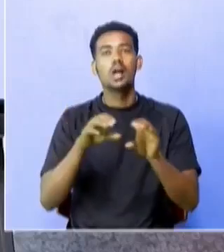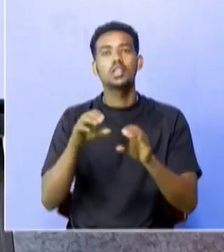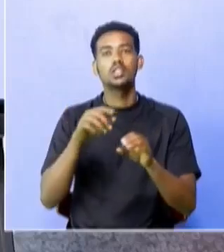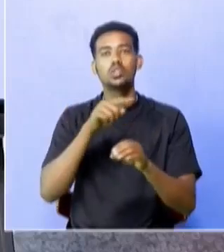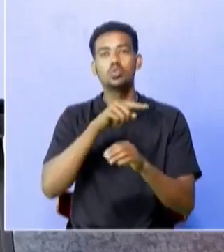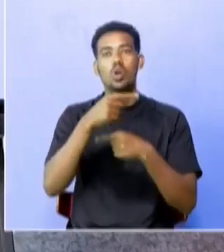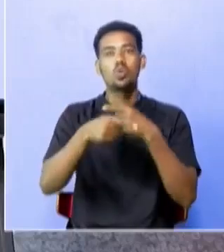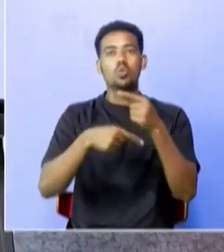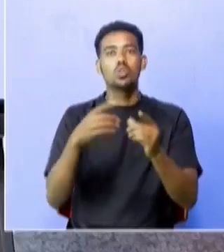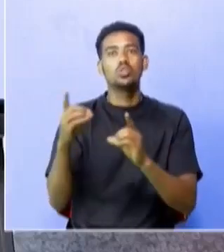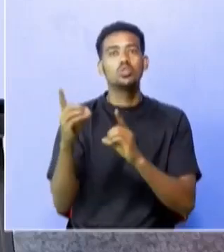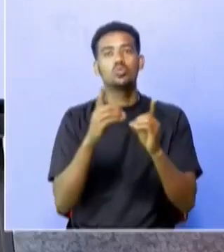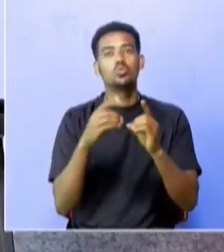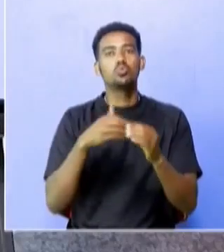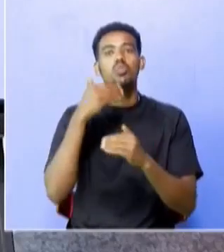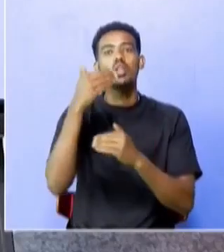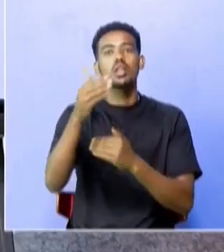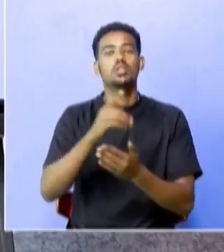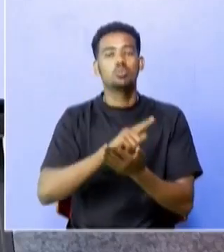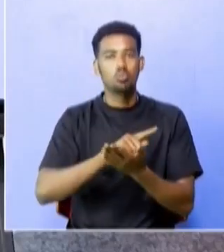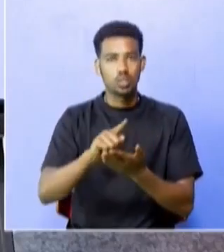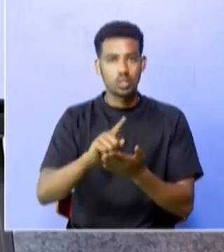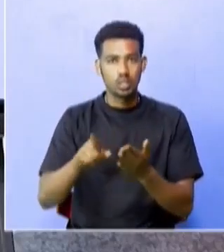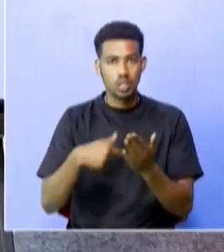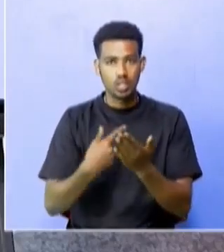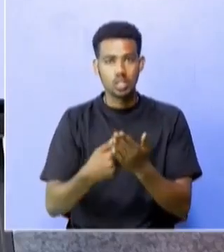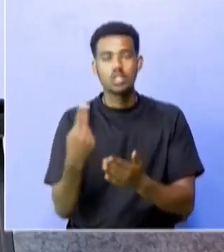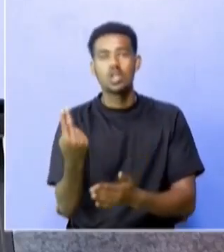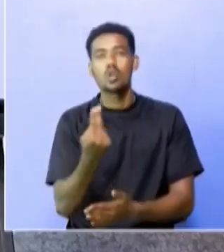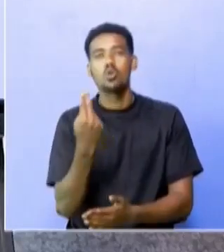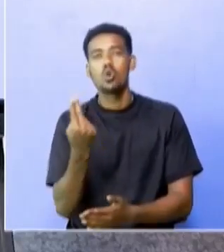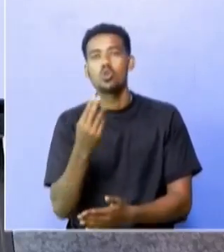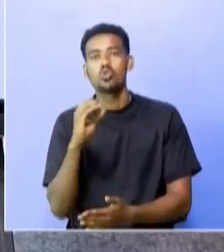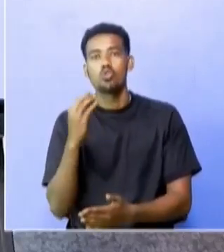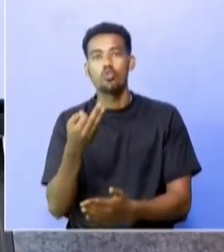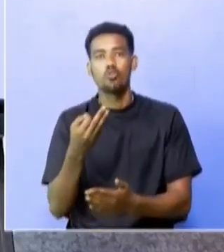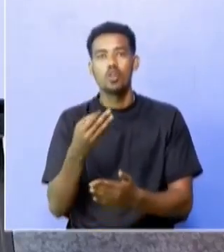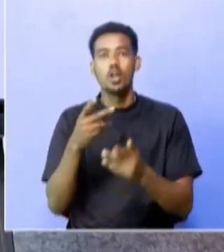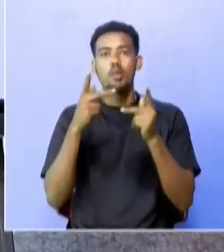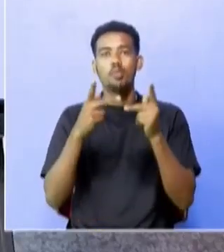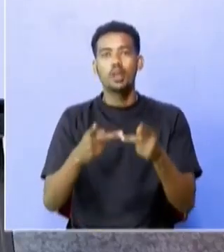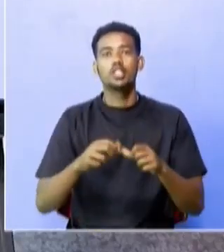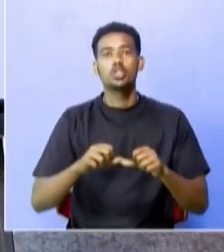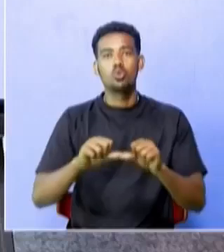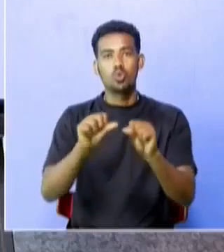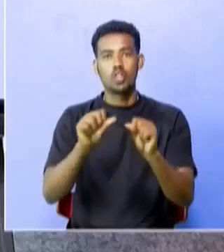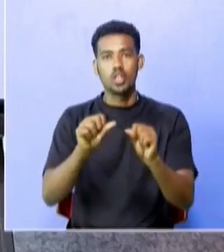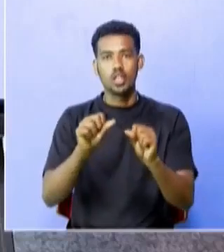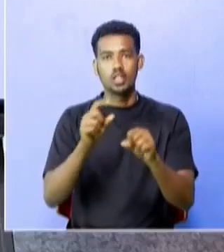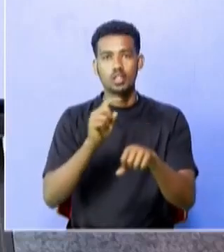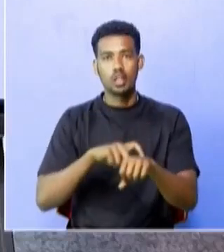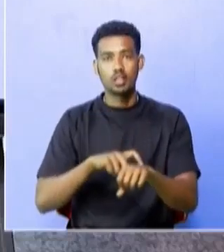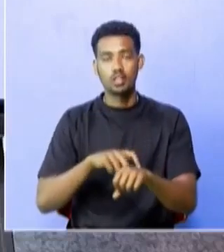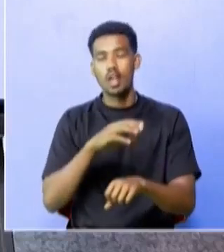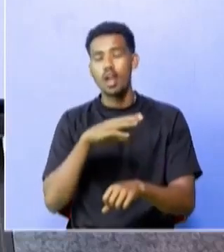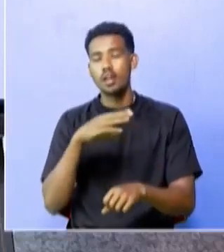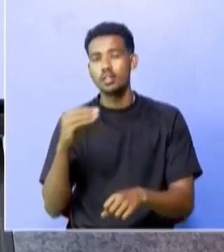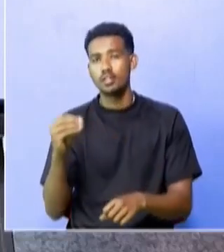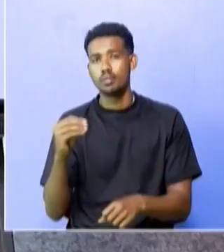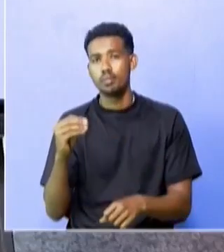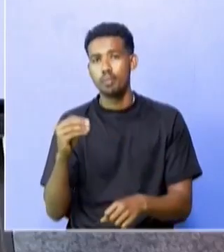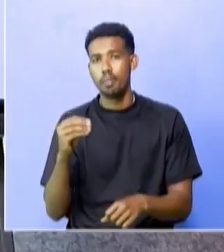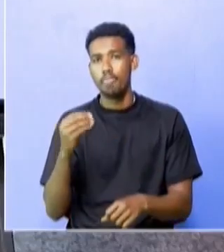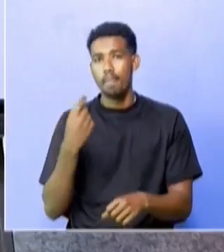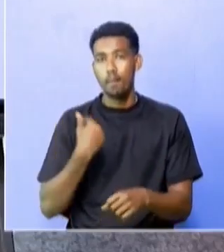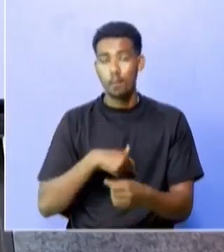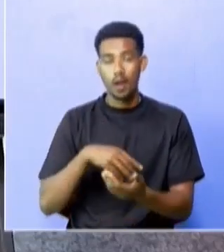do next week. This is the use of present continuous tense. And also, we